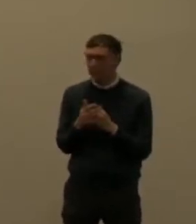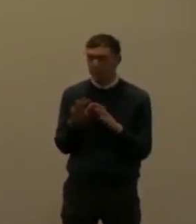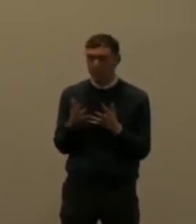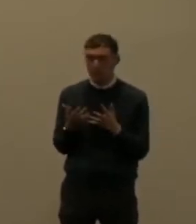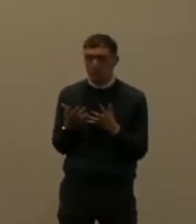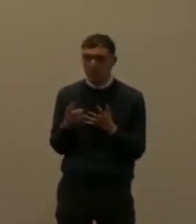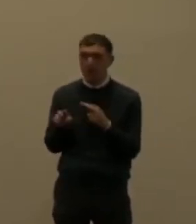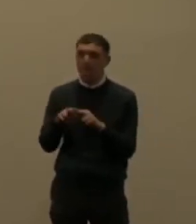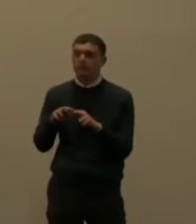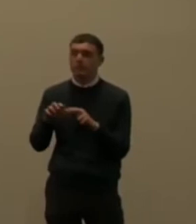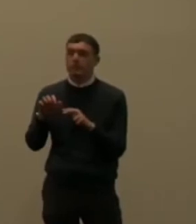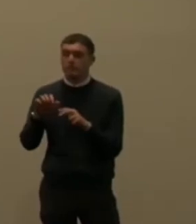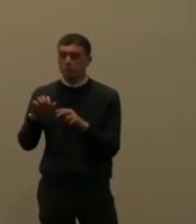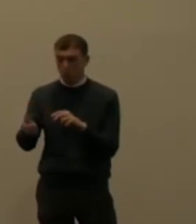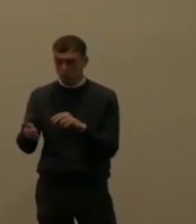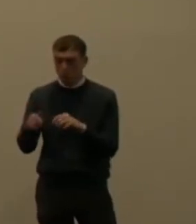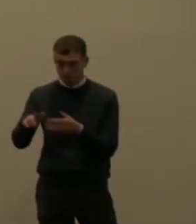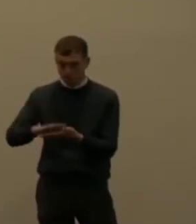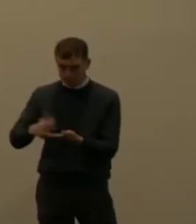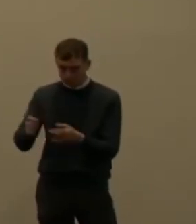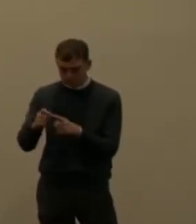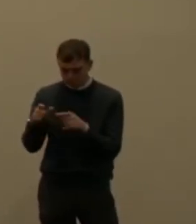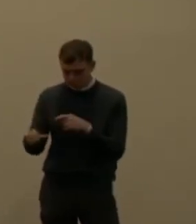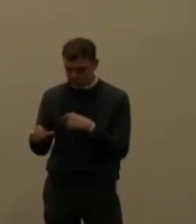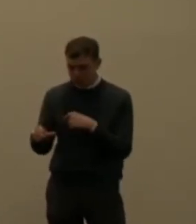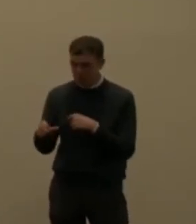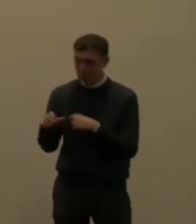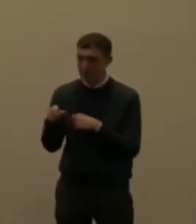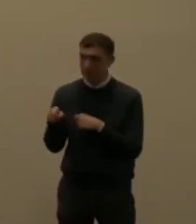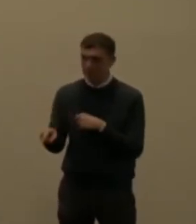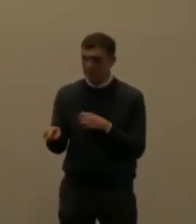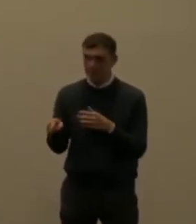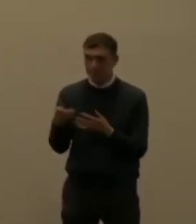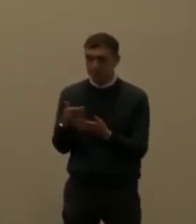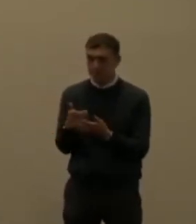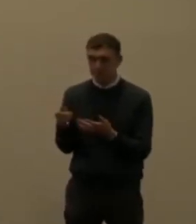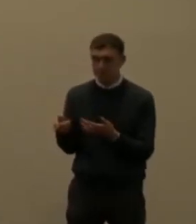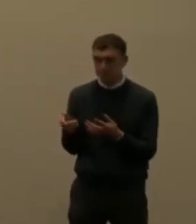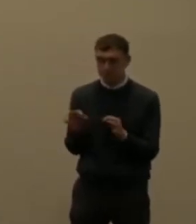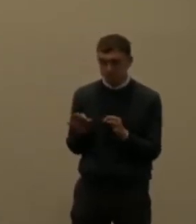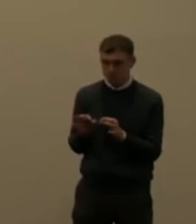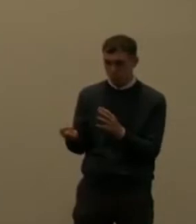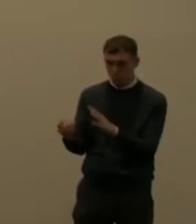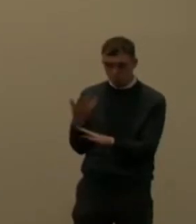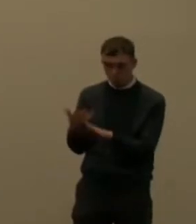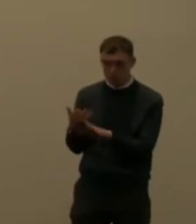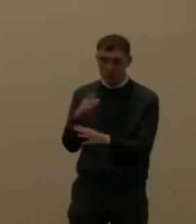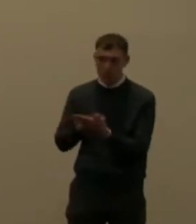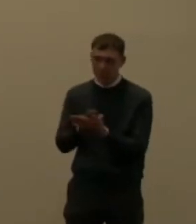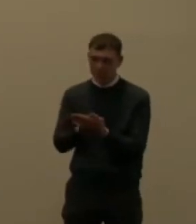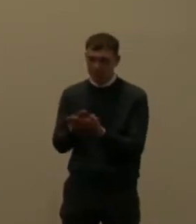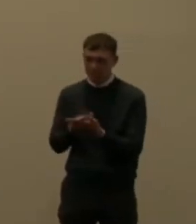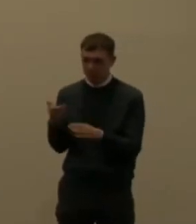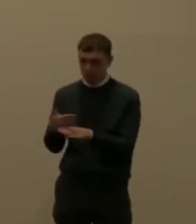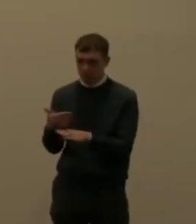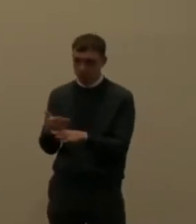turning on a PC and executing something. But that PC didn't exist a couple of seconds ago. So